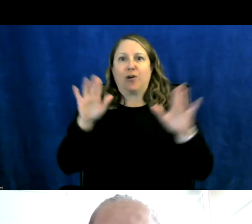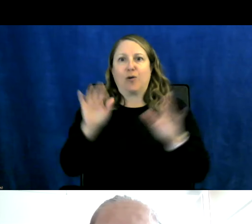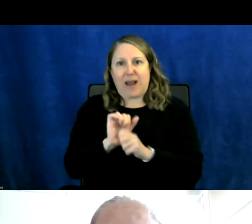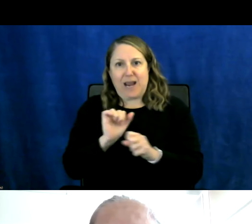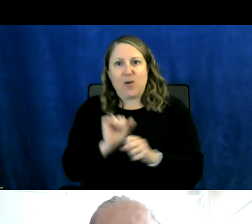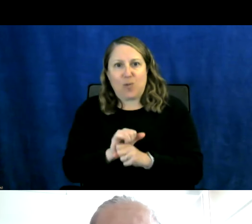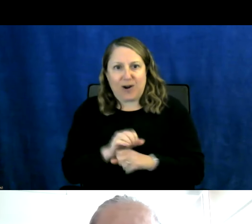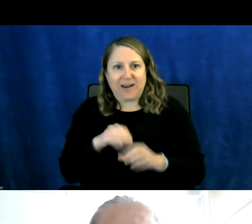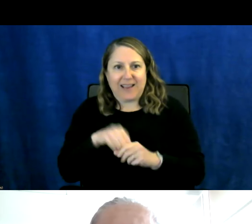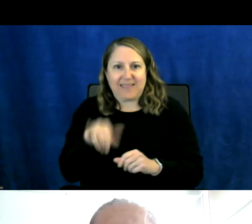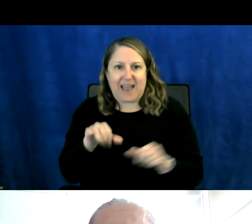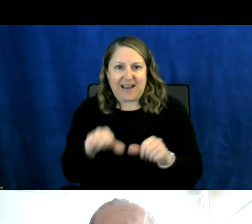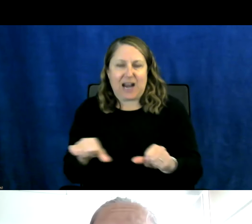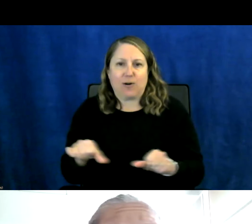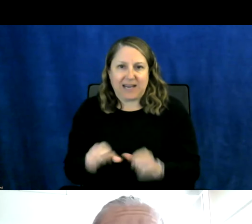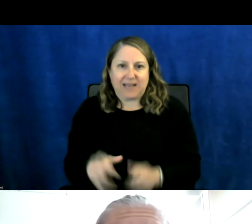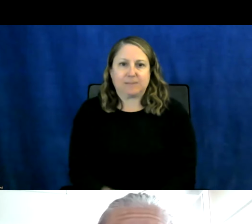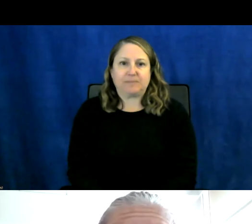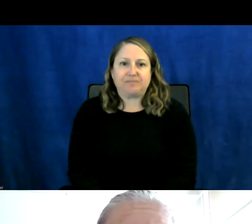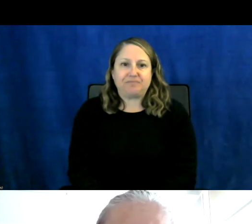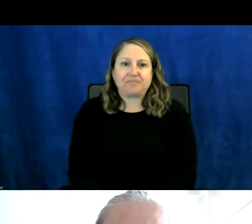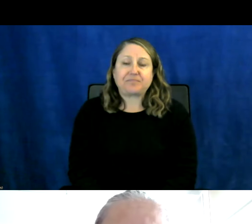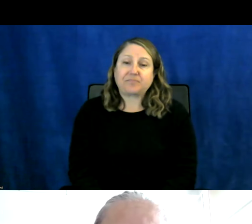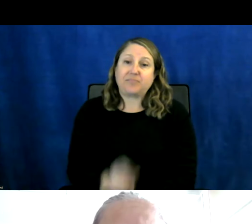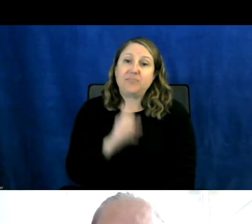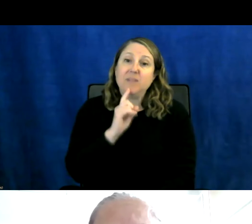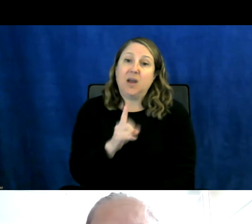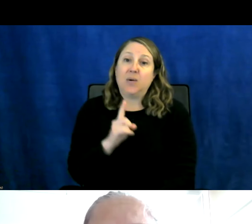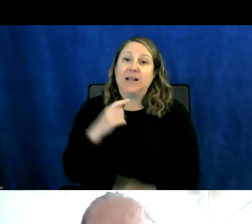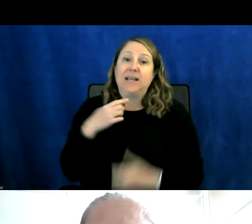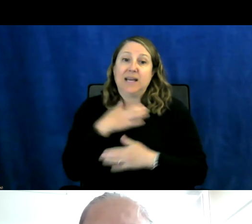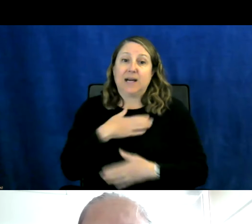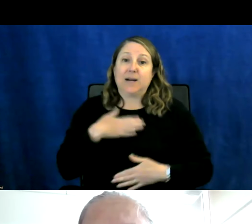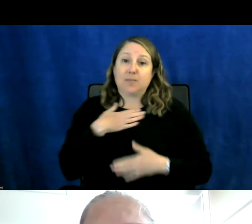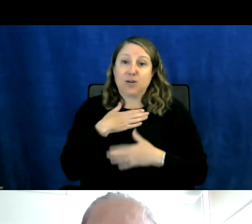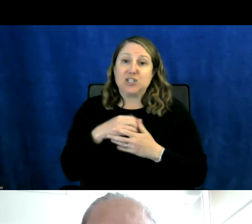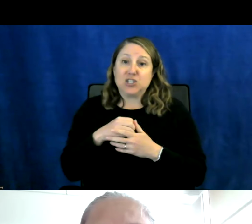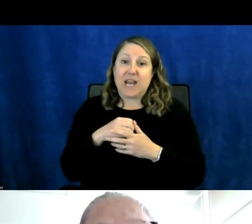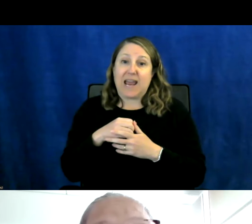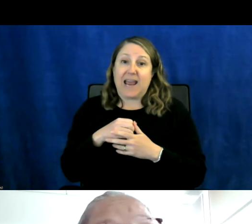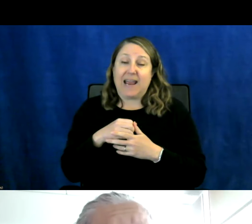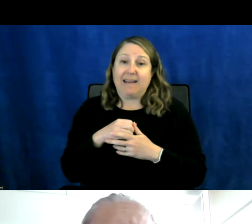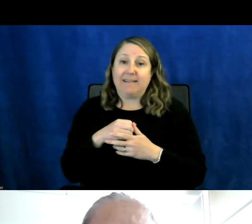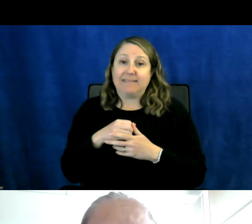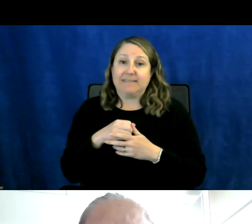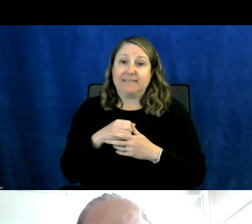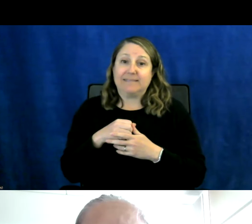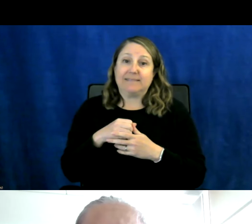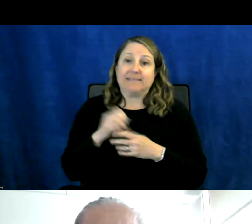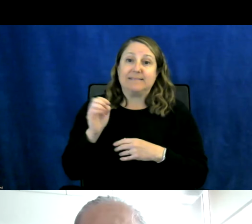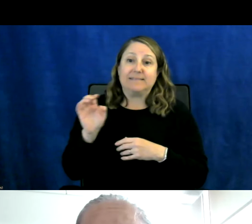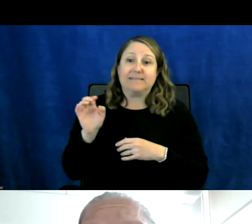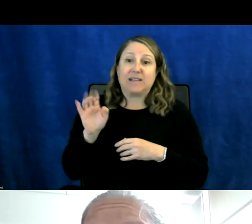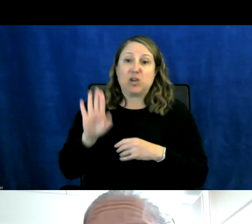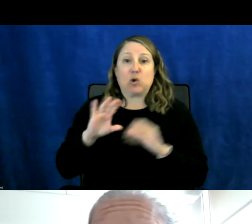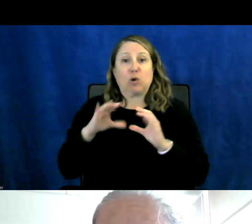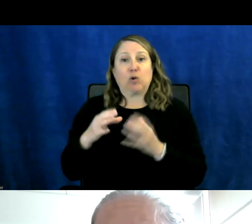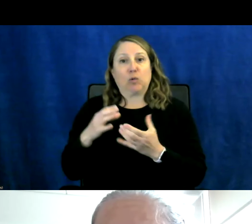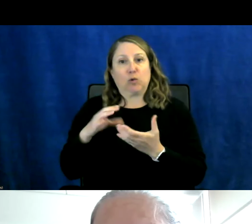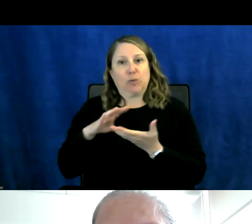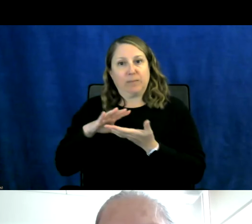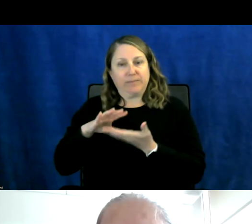these areas, and really appreciate your groups taking the time to learn more about the